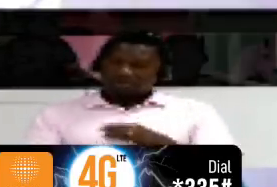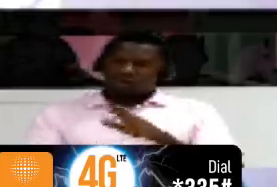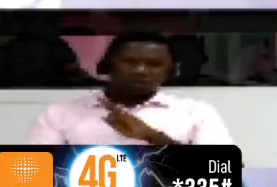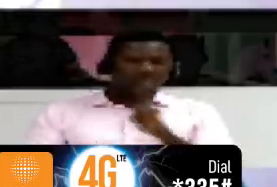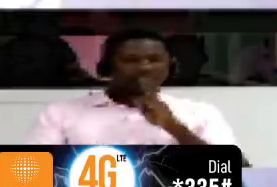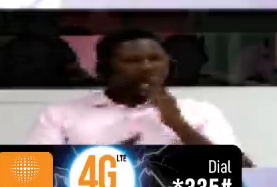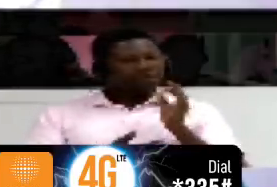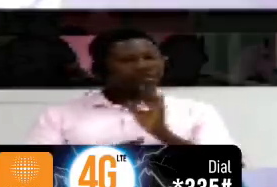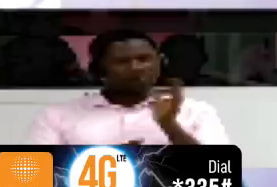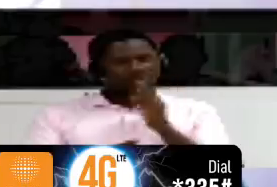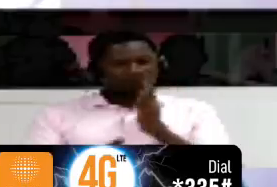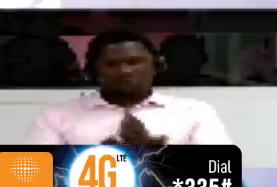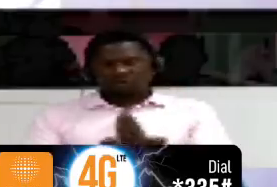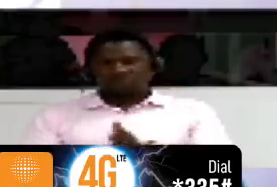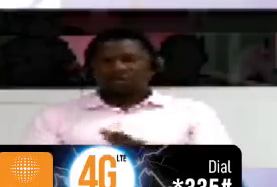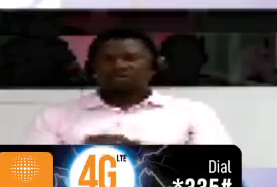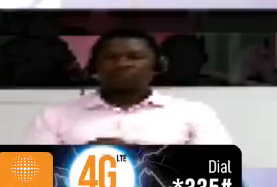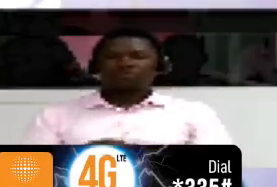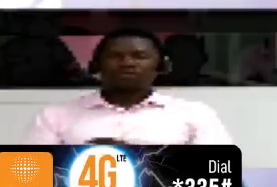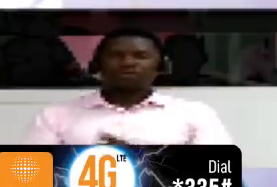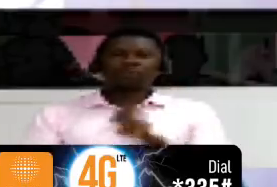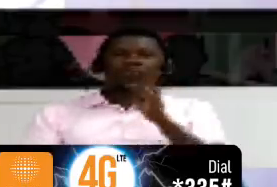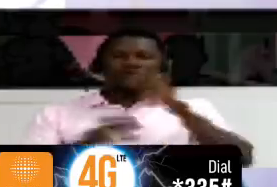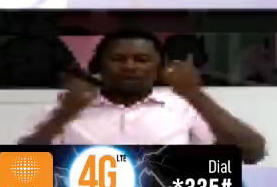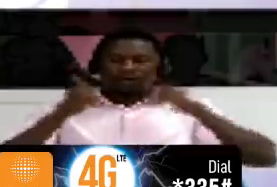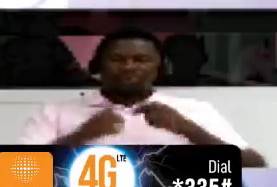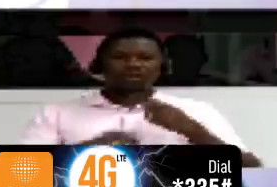So what happened during that meeting?